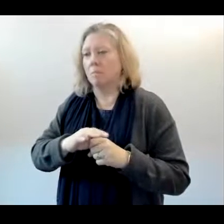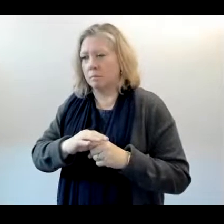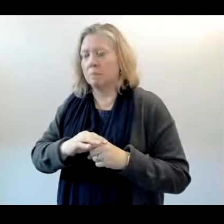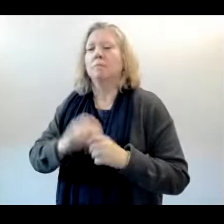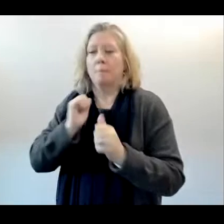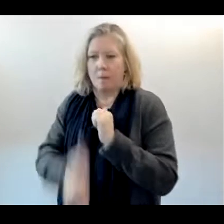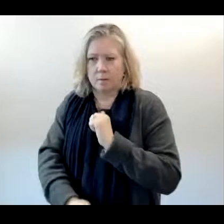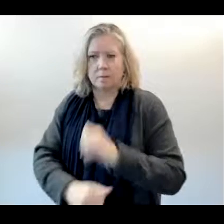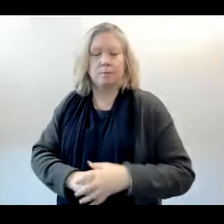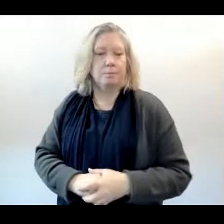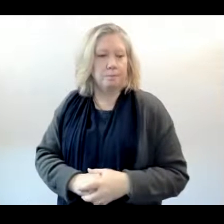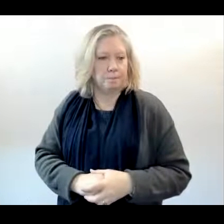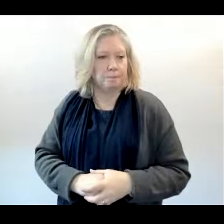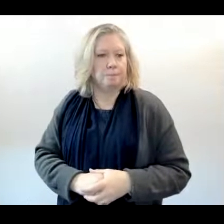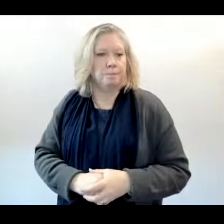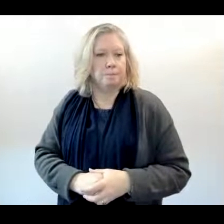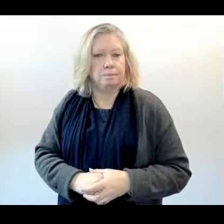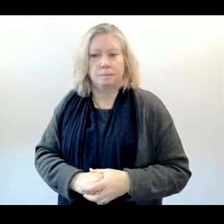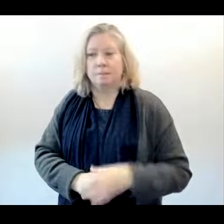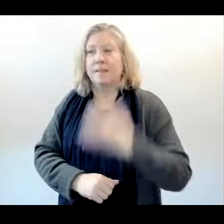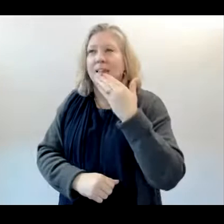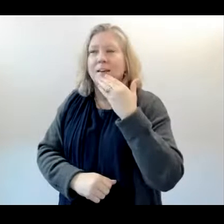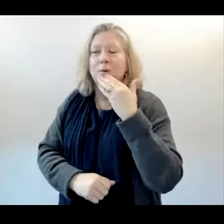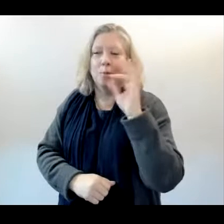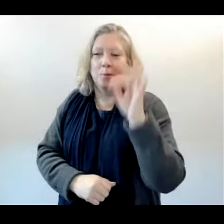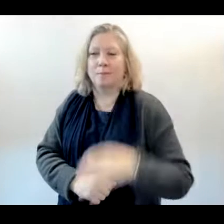carries. Thank you. Next,